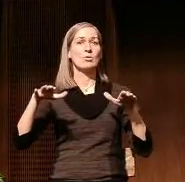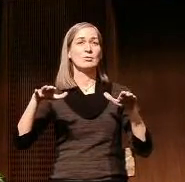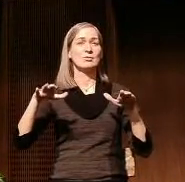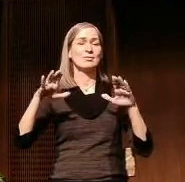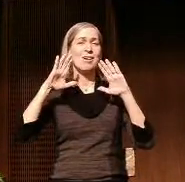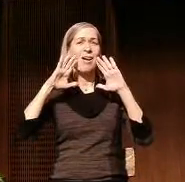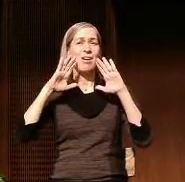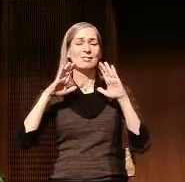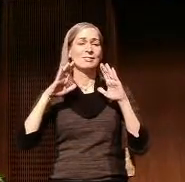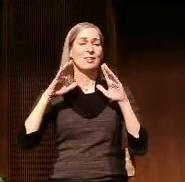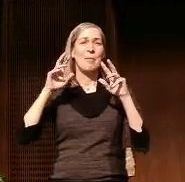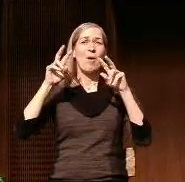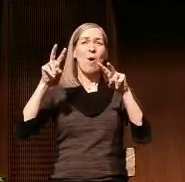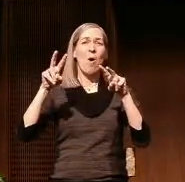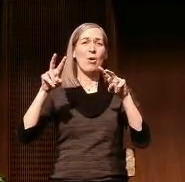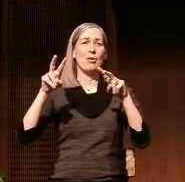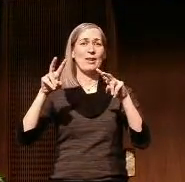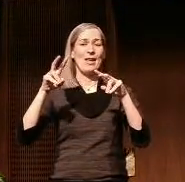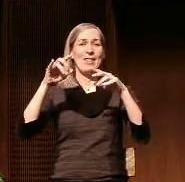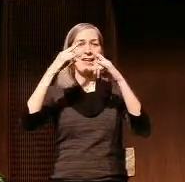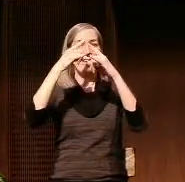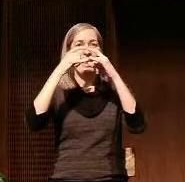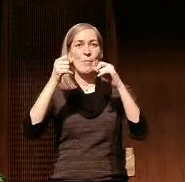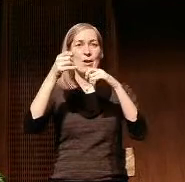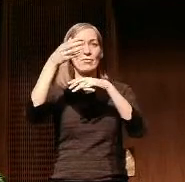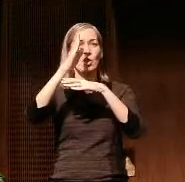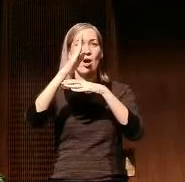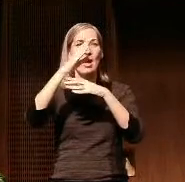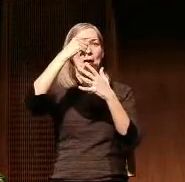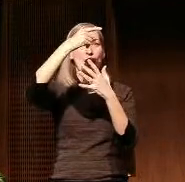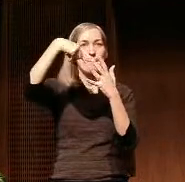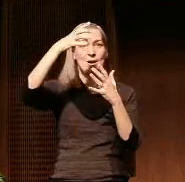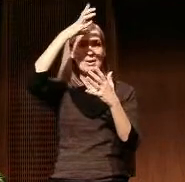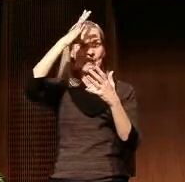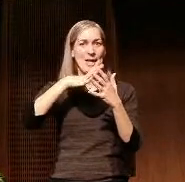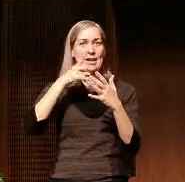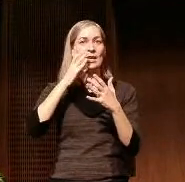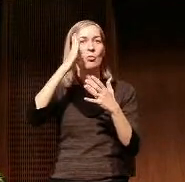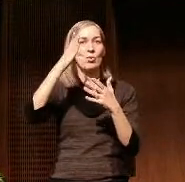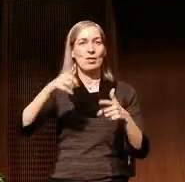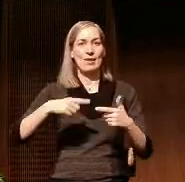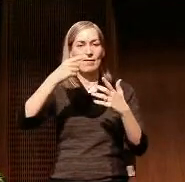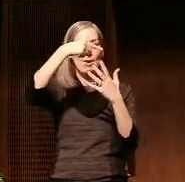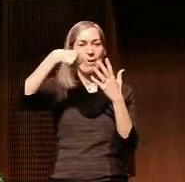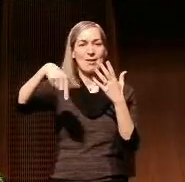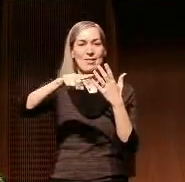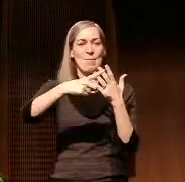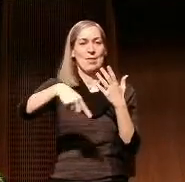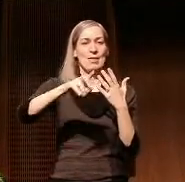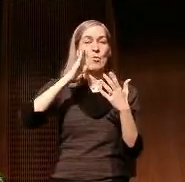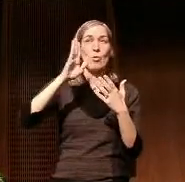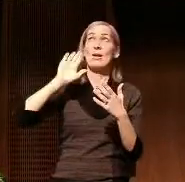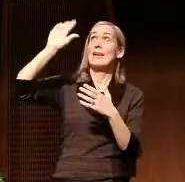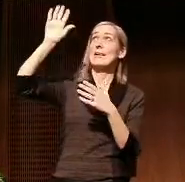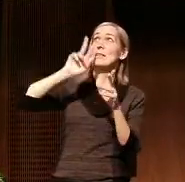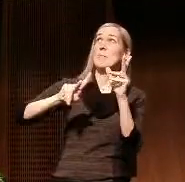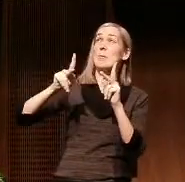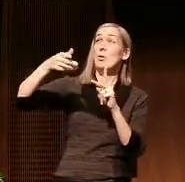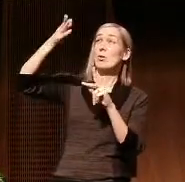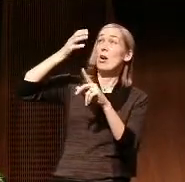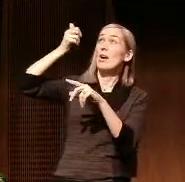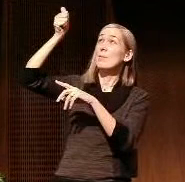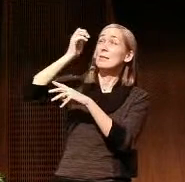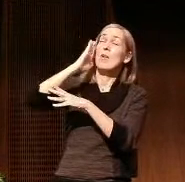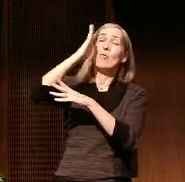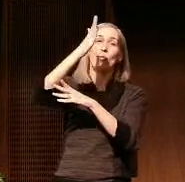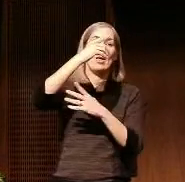the tabernacle of God is among men, and he shall dwell among them, and they will be his people, and God